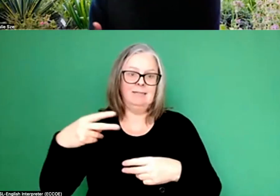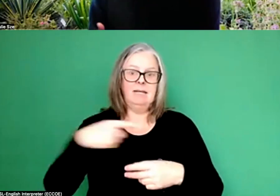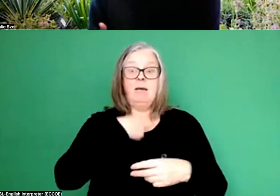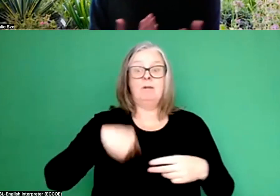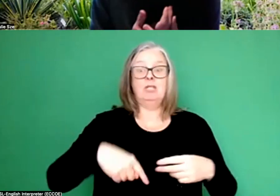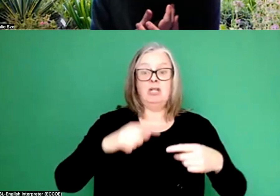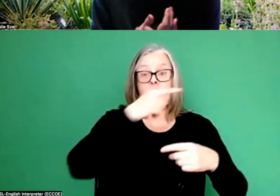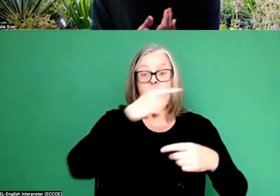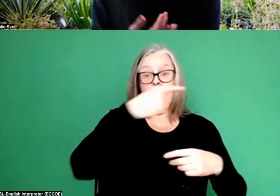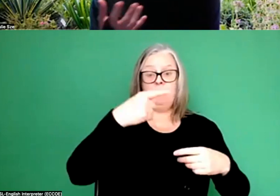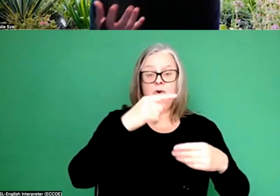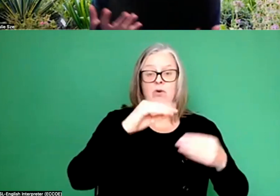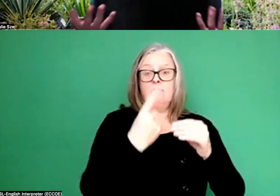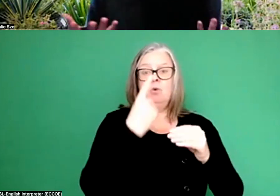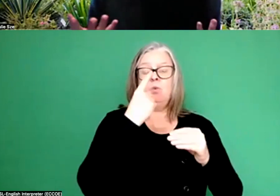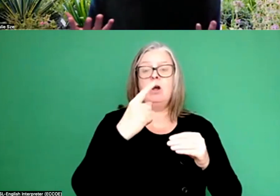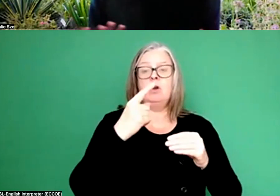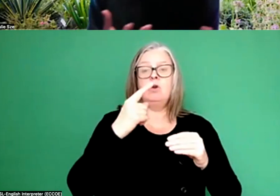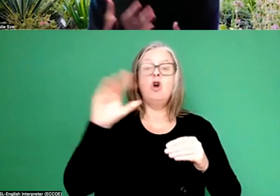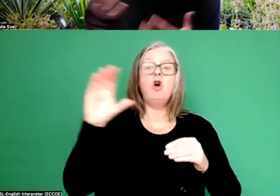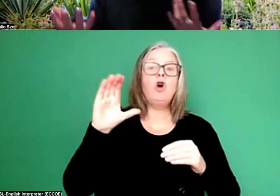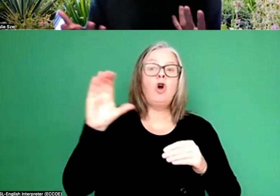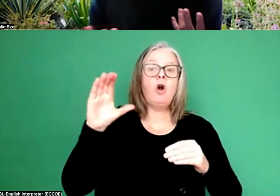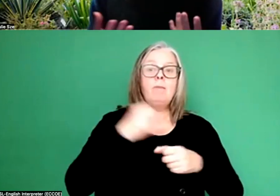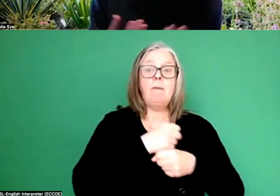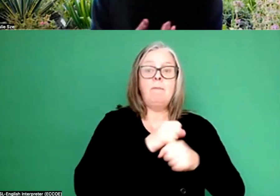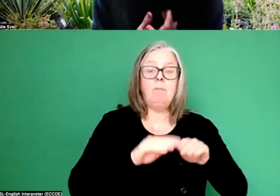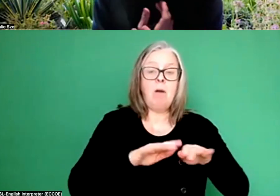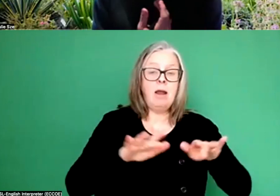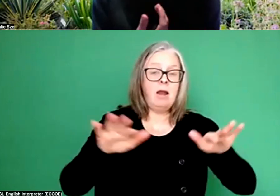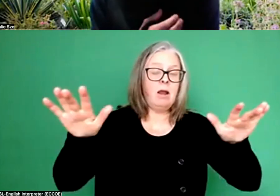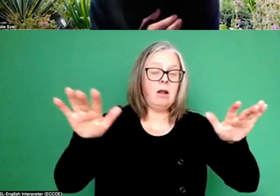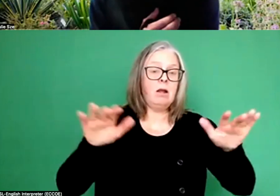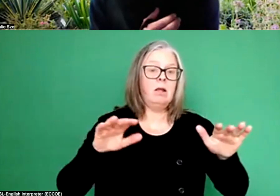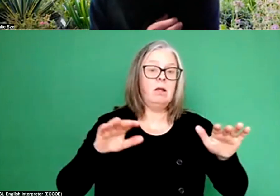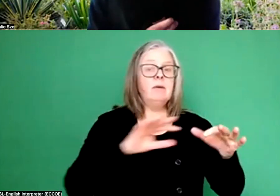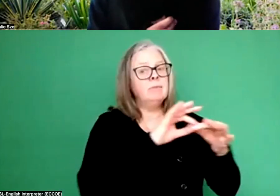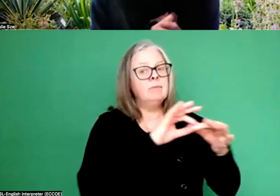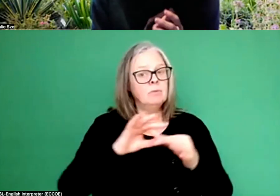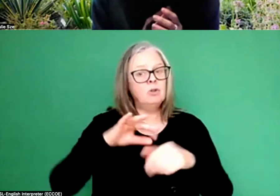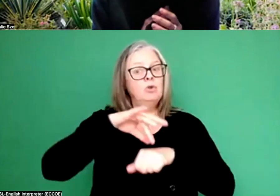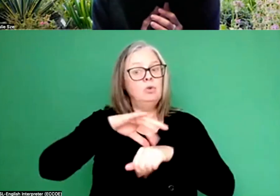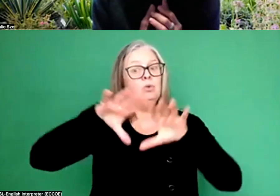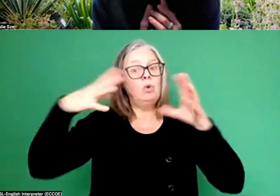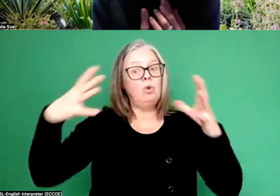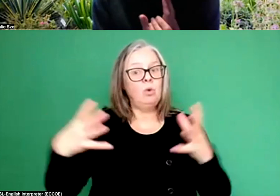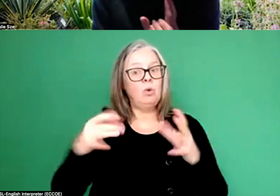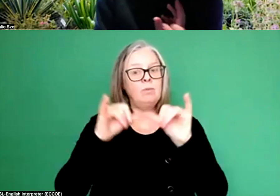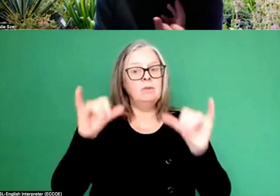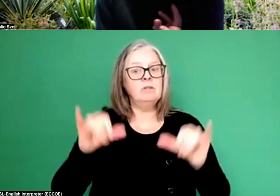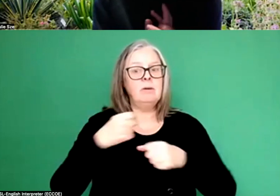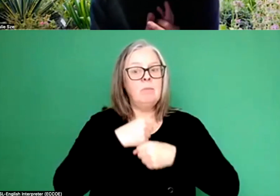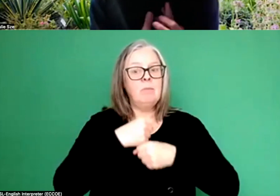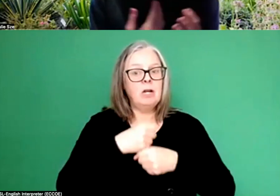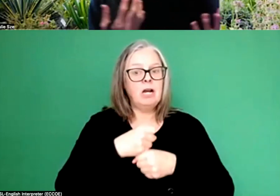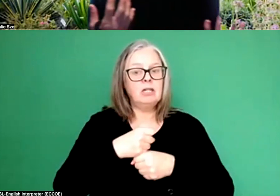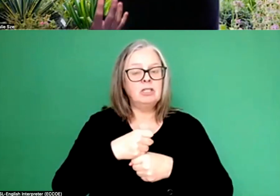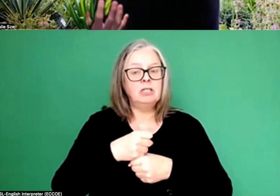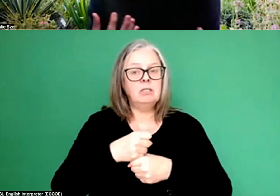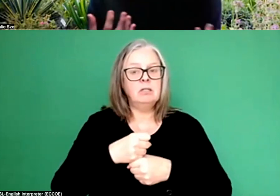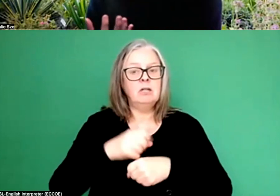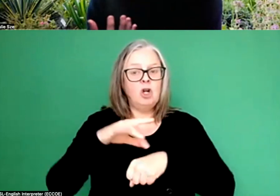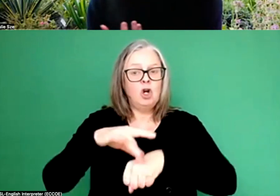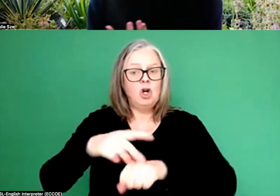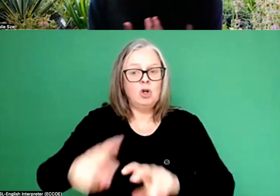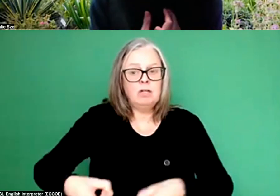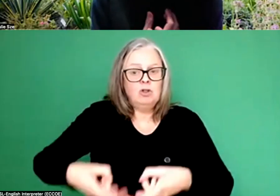carbon emitter they're also because it's tied to a global system of production and extraction and you know